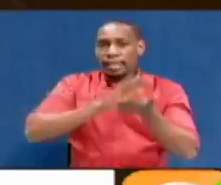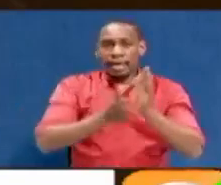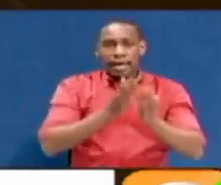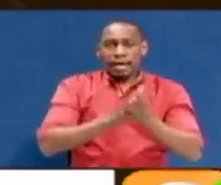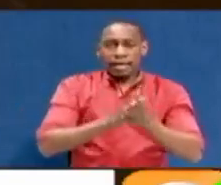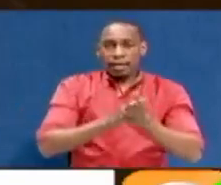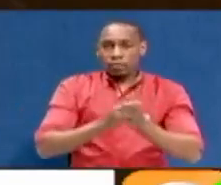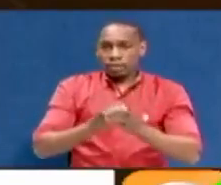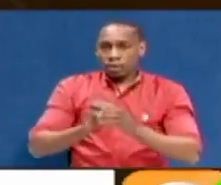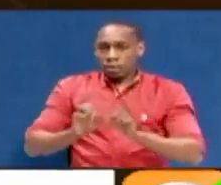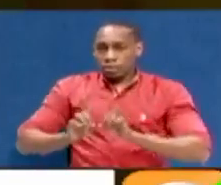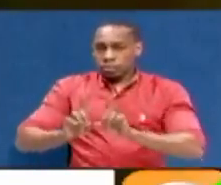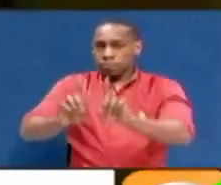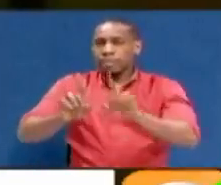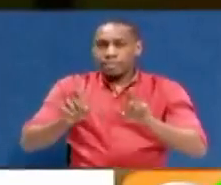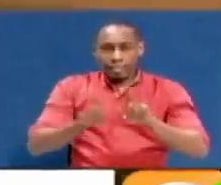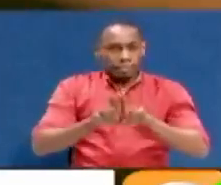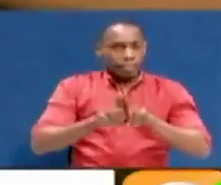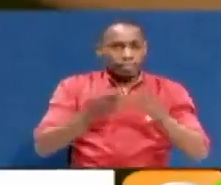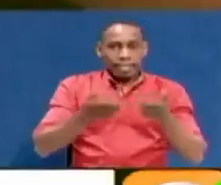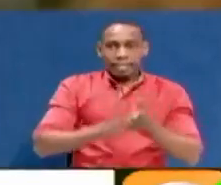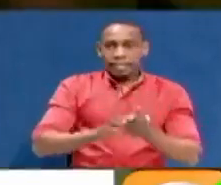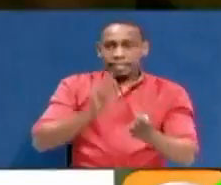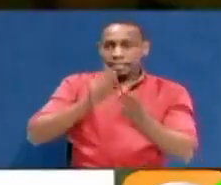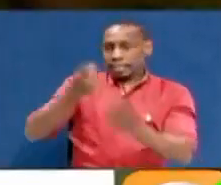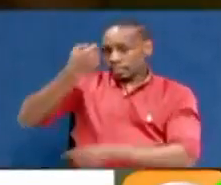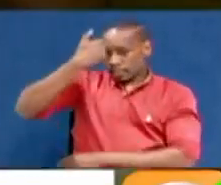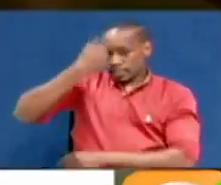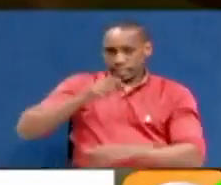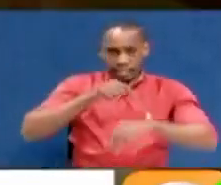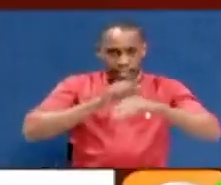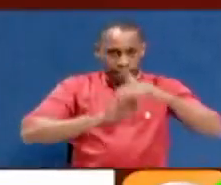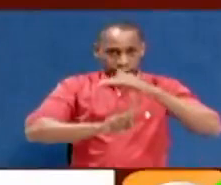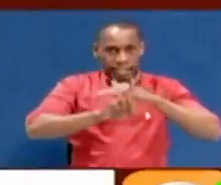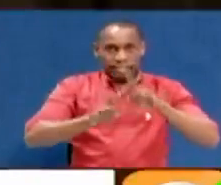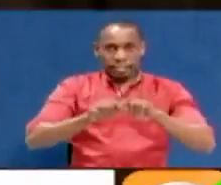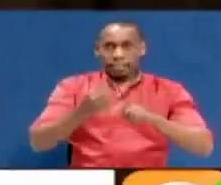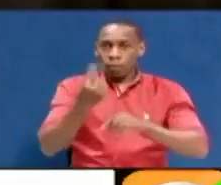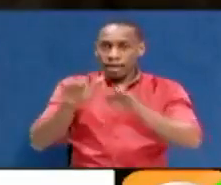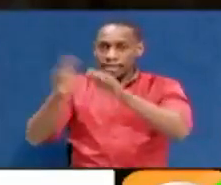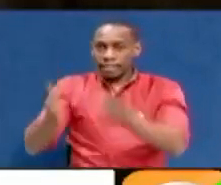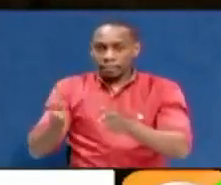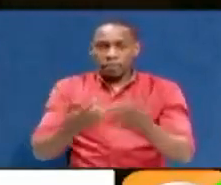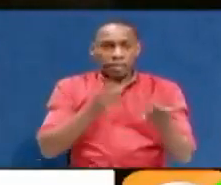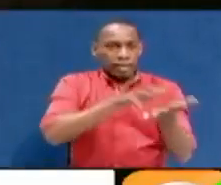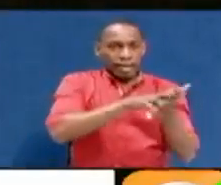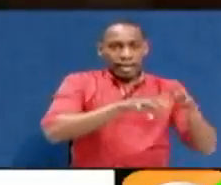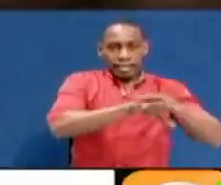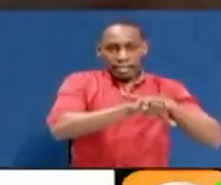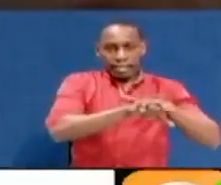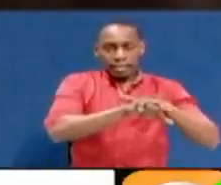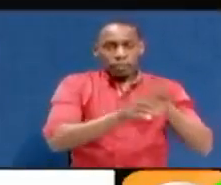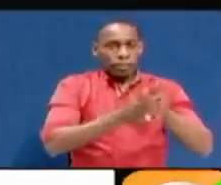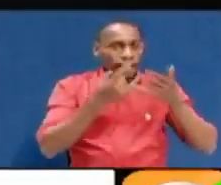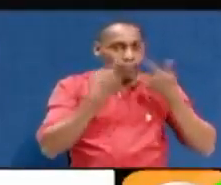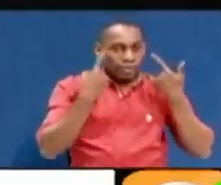no walking hand in hand in corridors. Instead, the temperature checks are at the entrance, there are single desks, hand sanitizers and